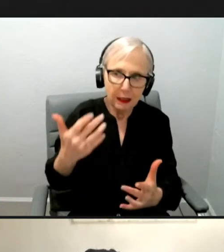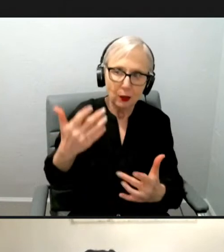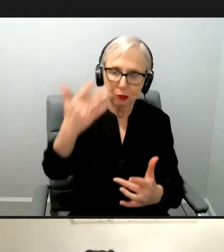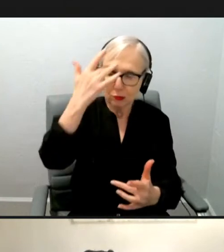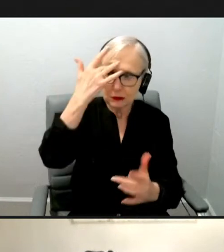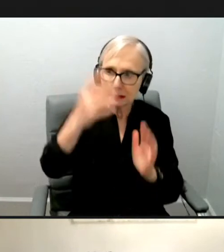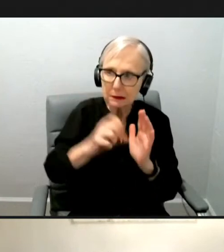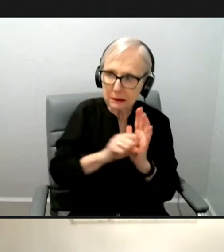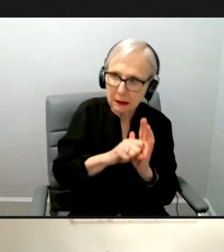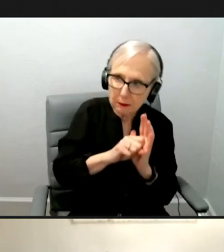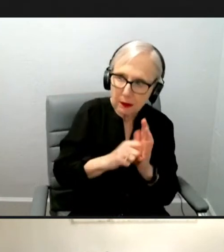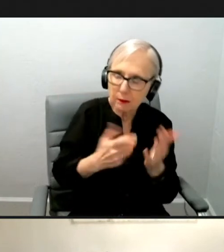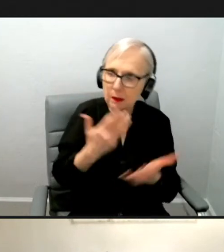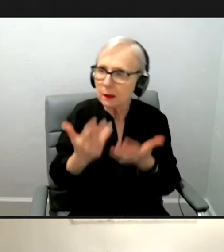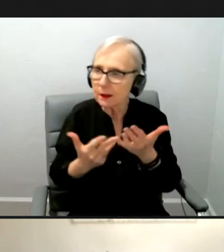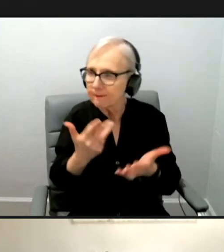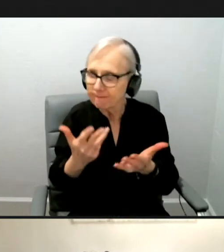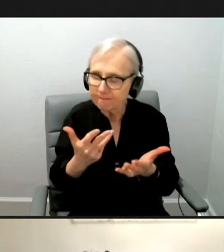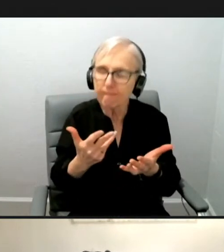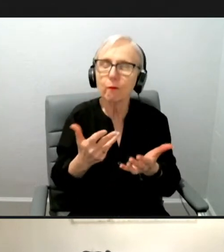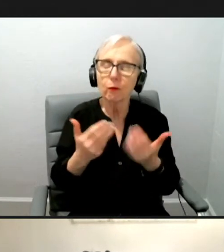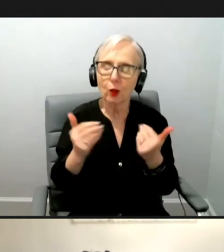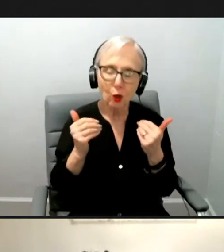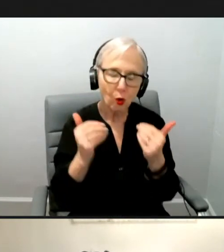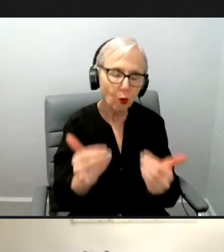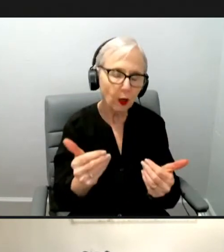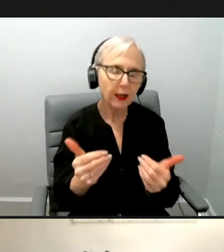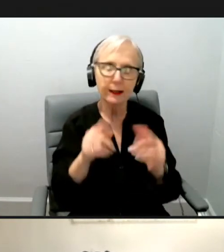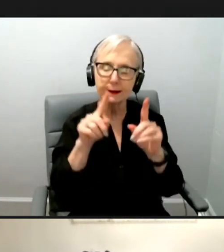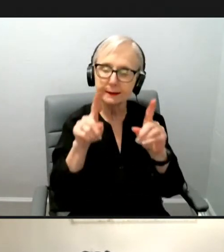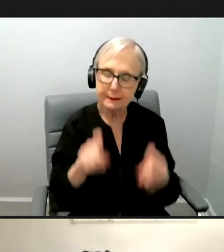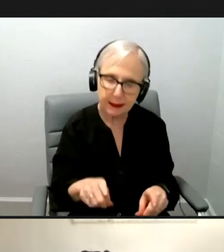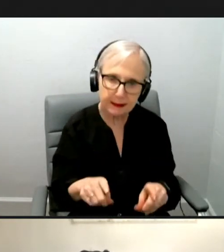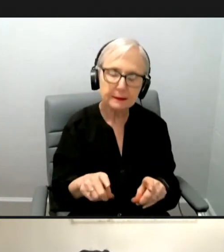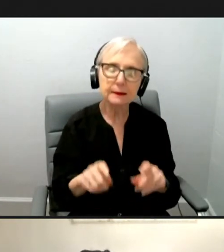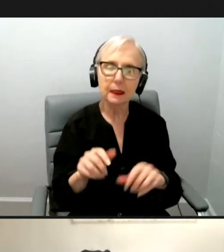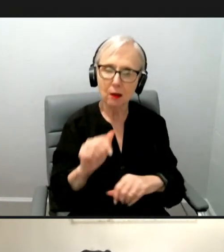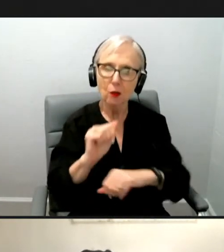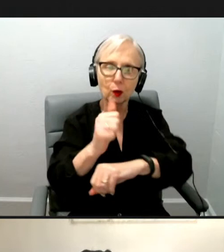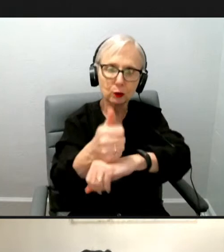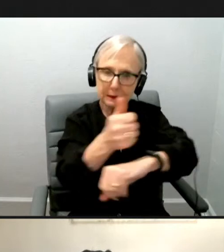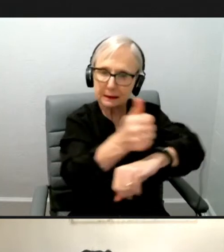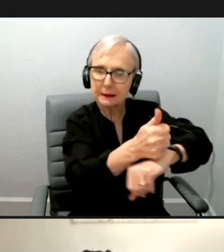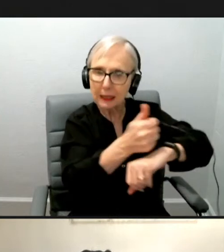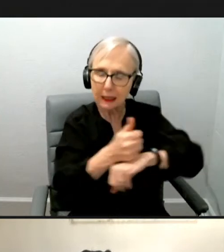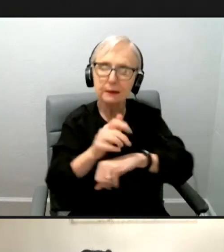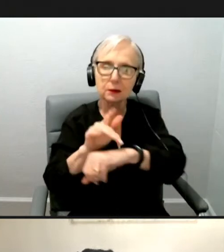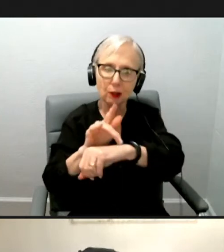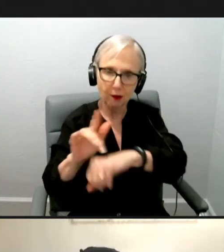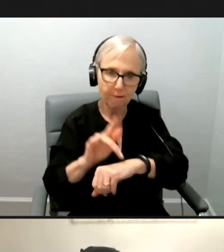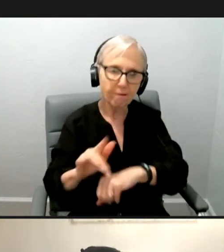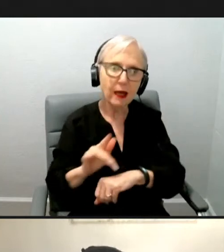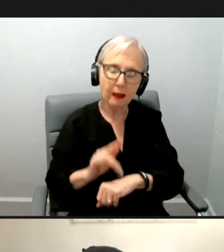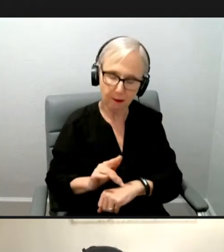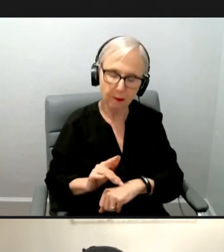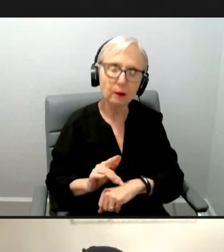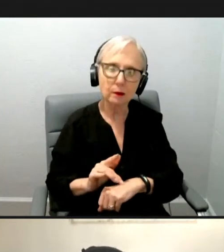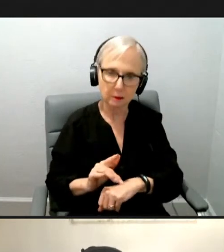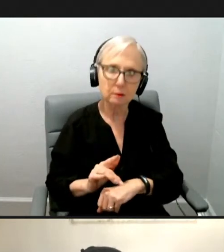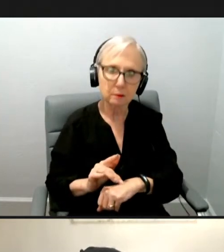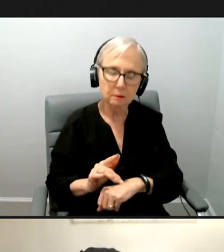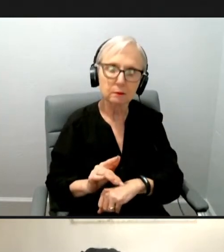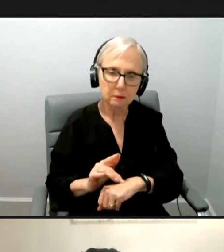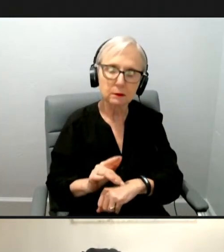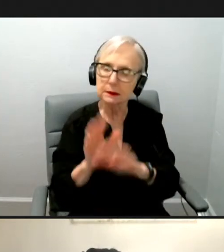symptoms. There are going to continue to be testing sites available for testing, and we can get to the specifics on availability of those